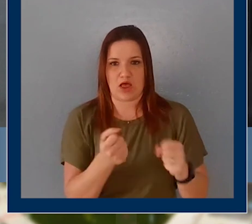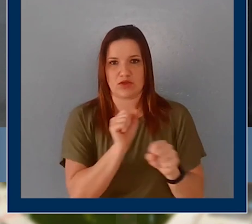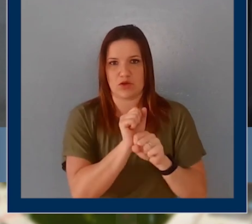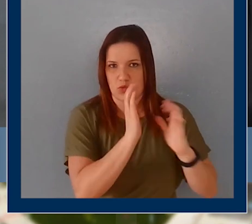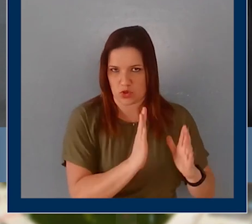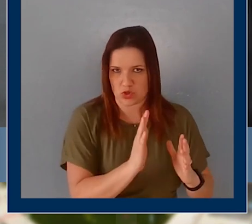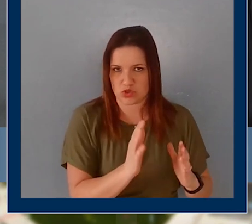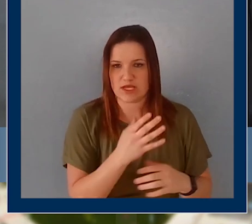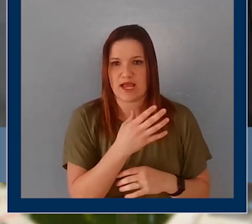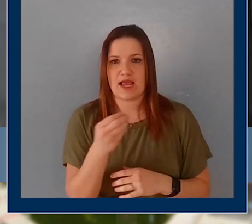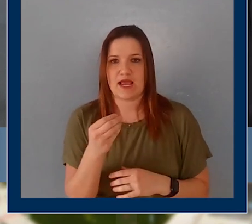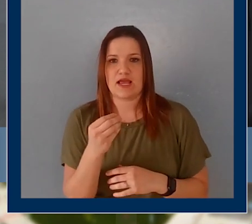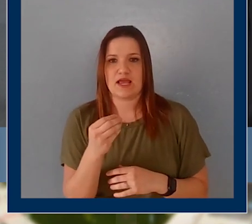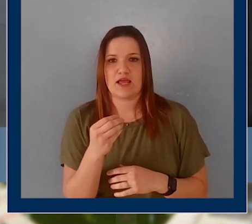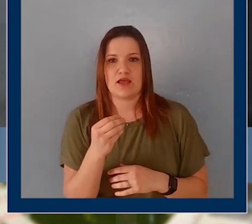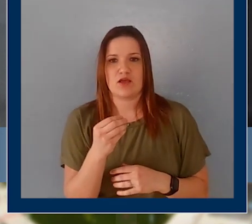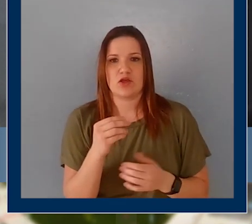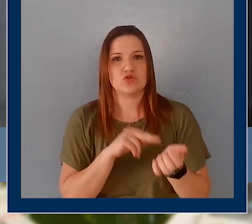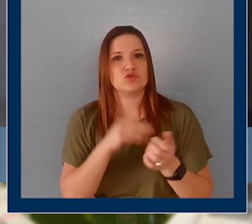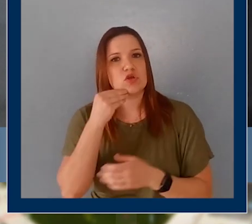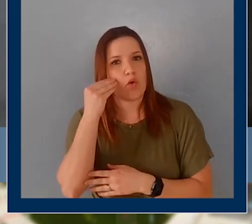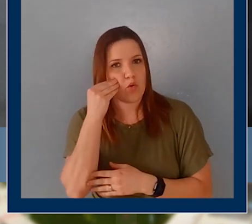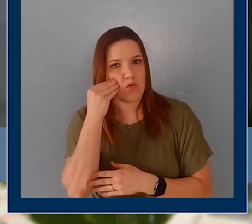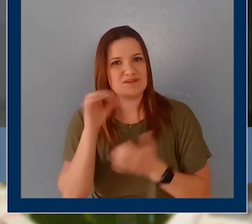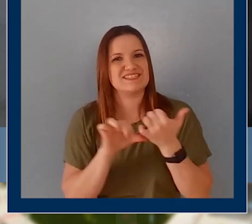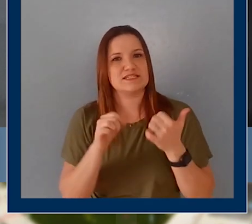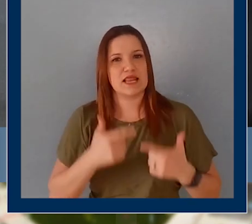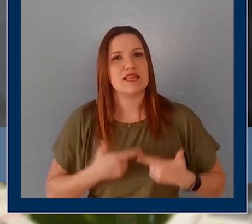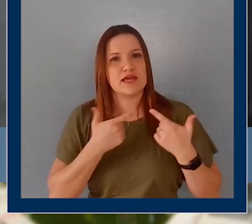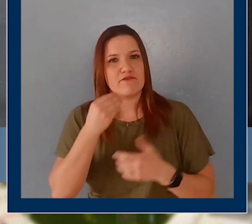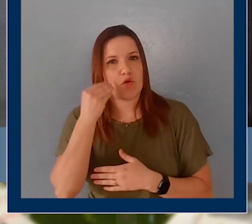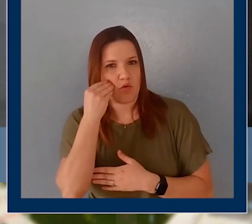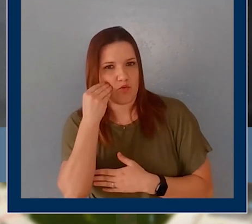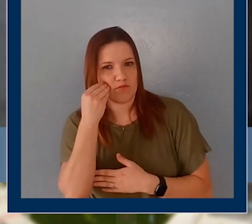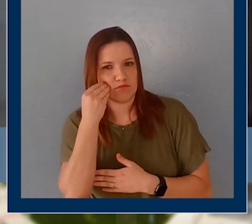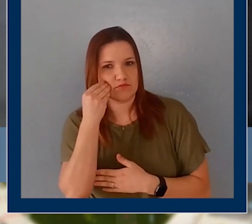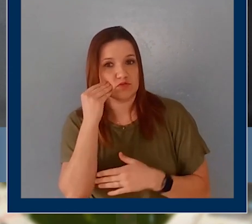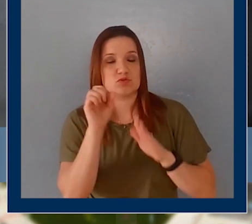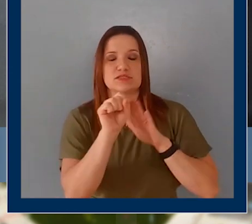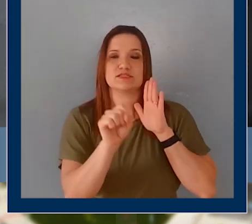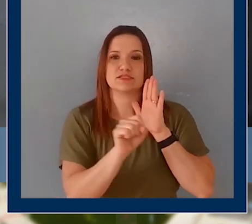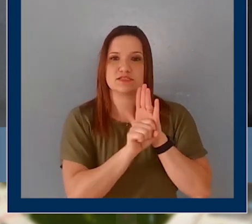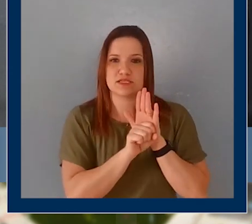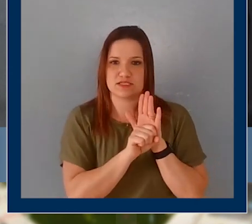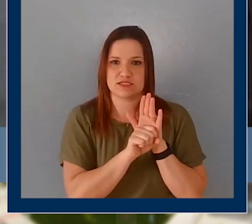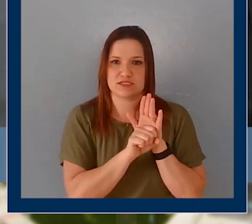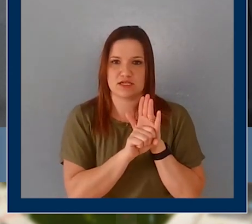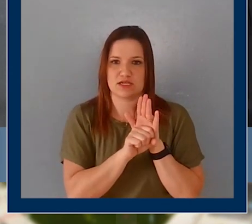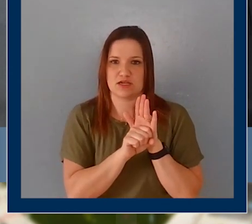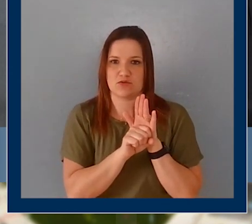1C. So phase 1A has 3 tiers in it, and they were pretty much limited to